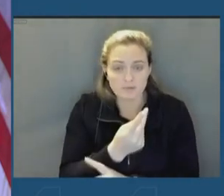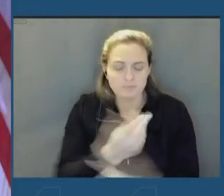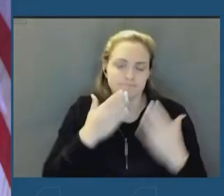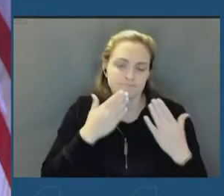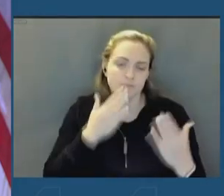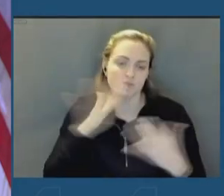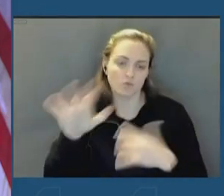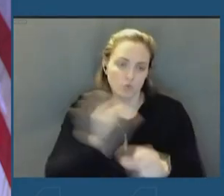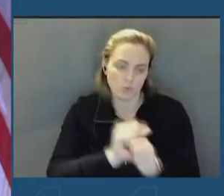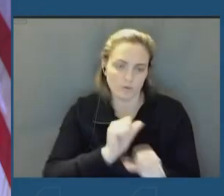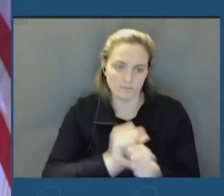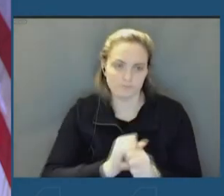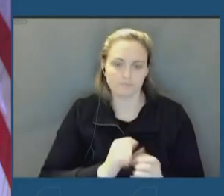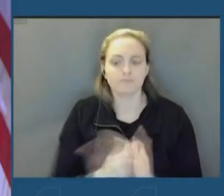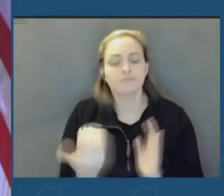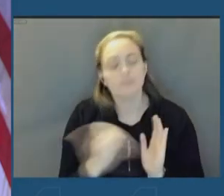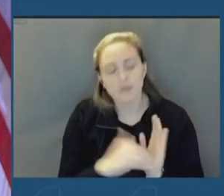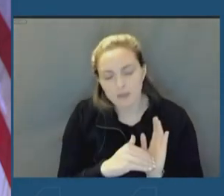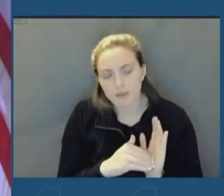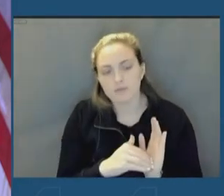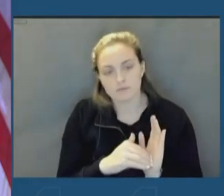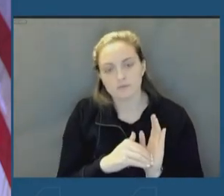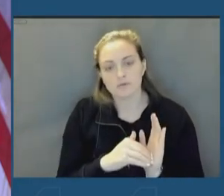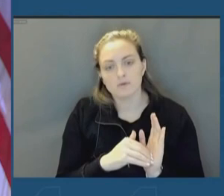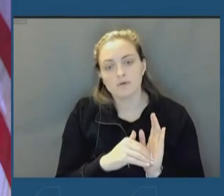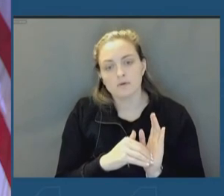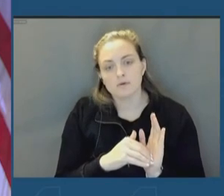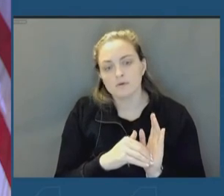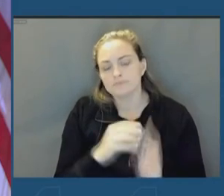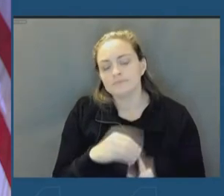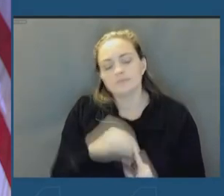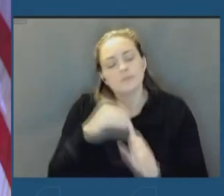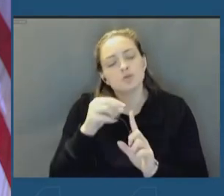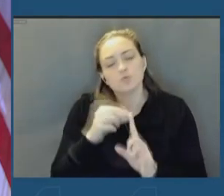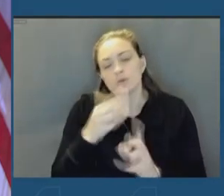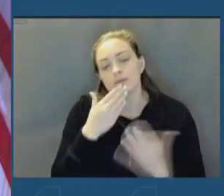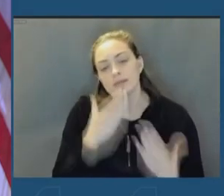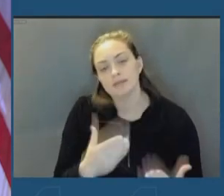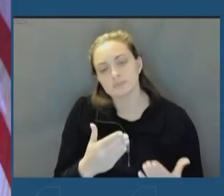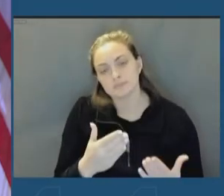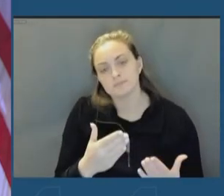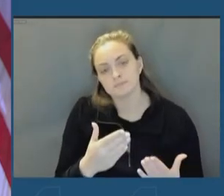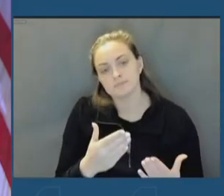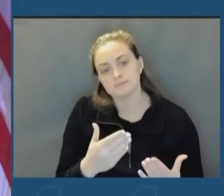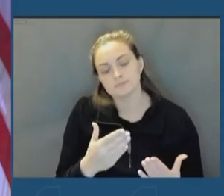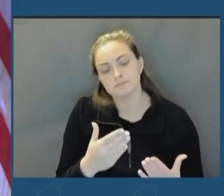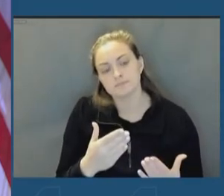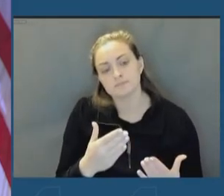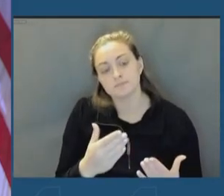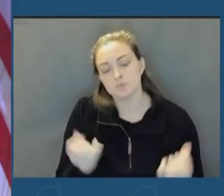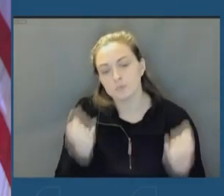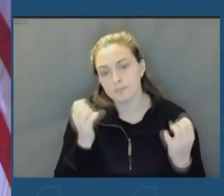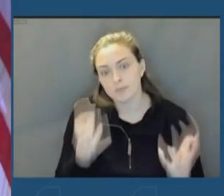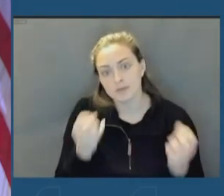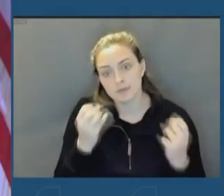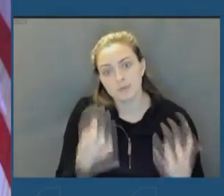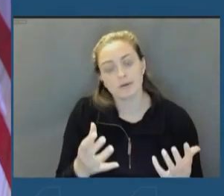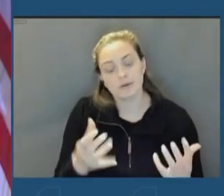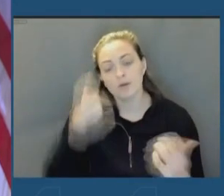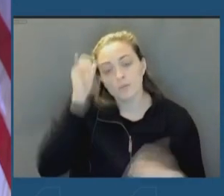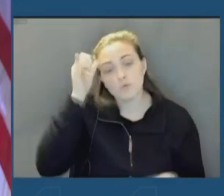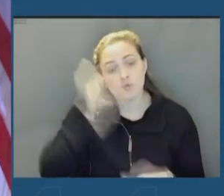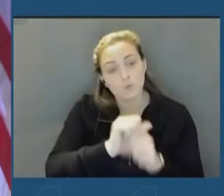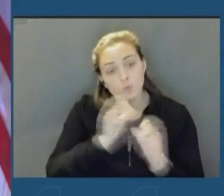work. Again, I want to just say a special word of thanks to the many Buffalo